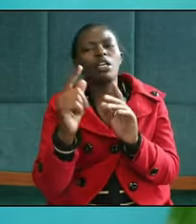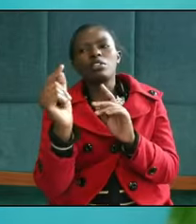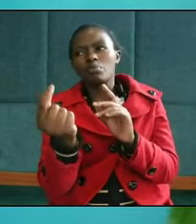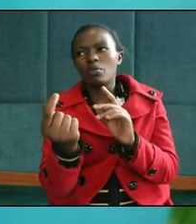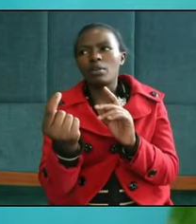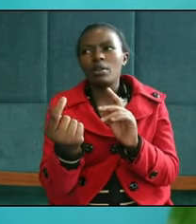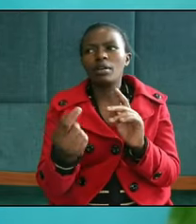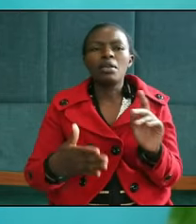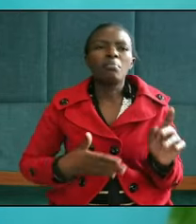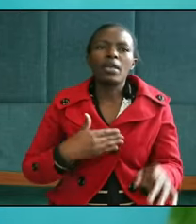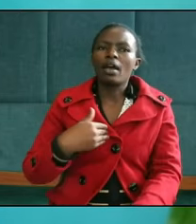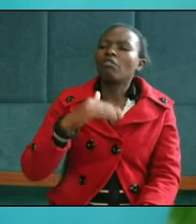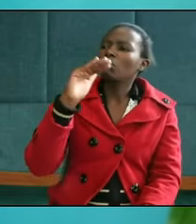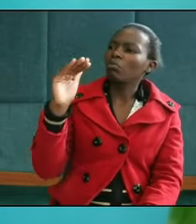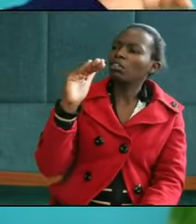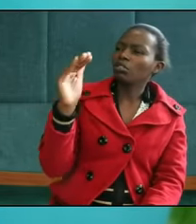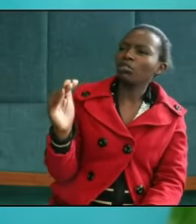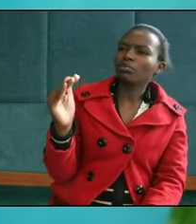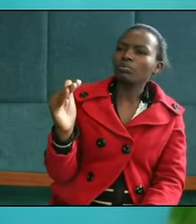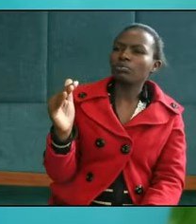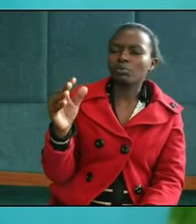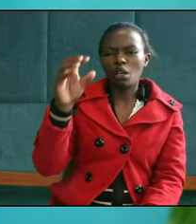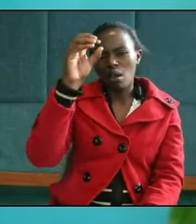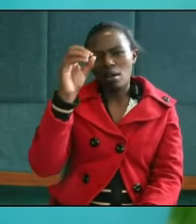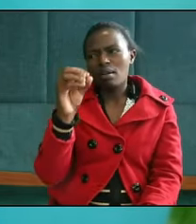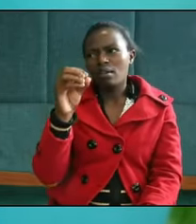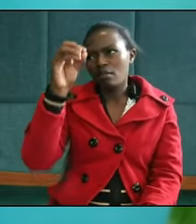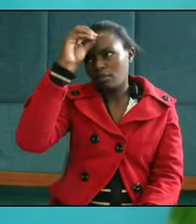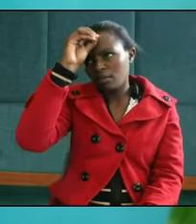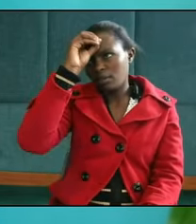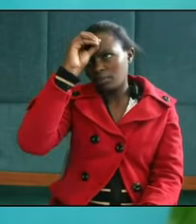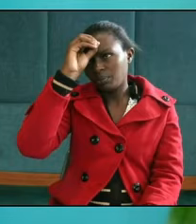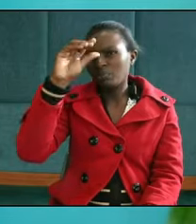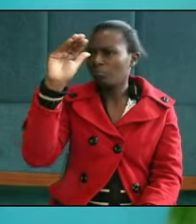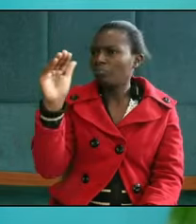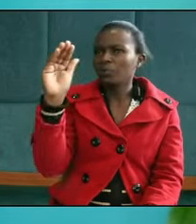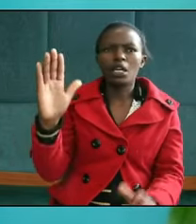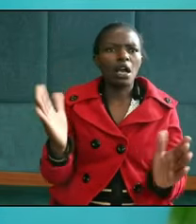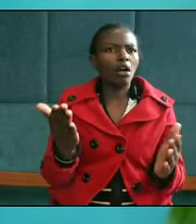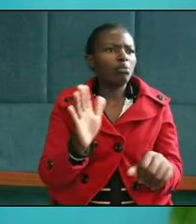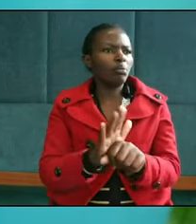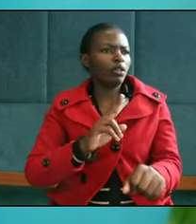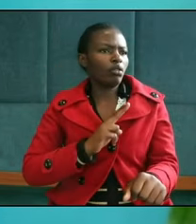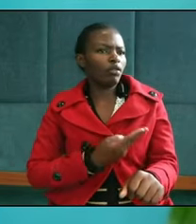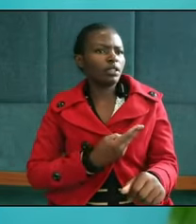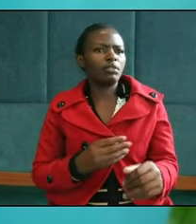ask a question. A foolish question. How many of you woke up this morning?